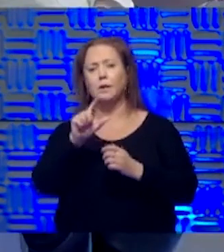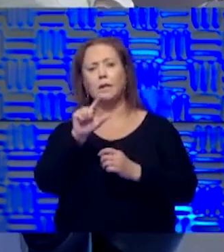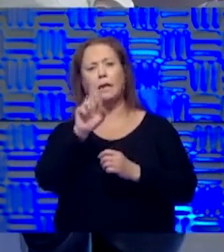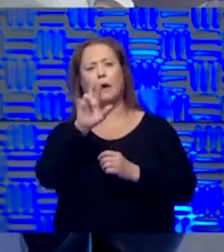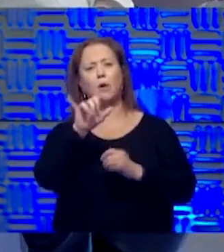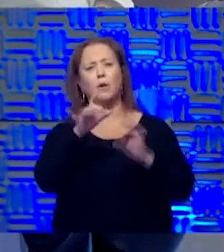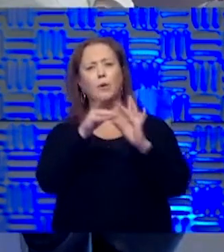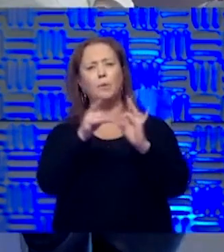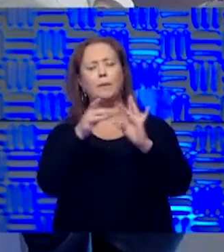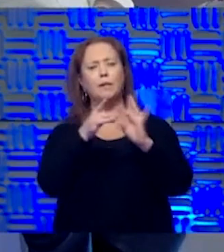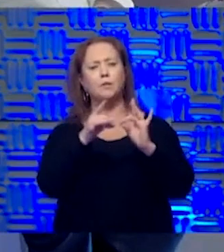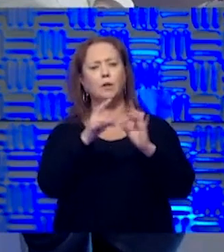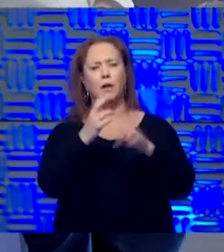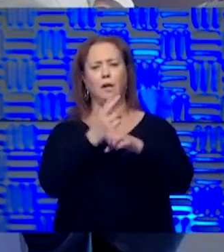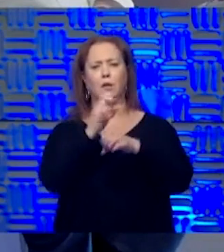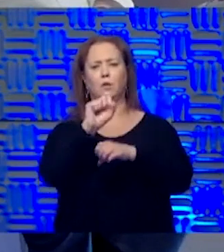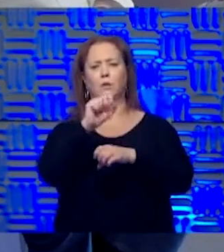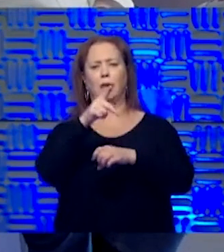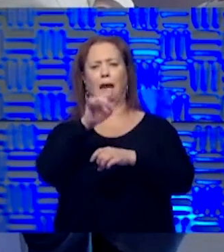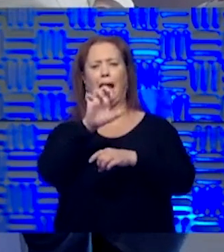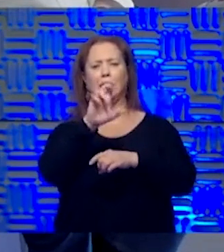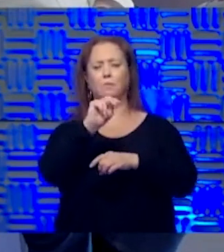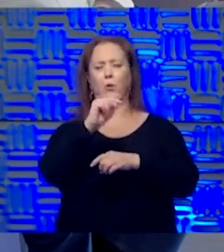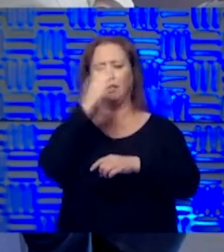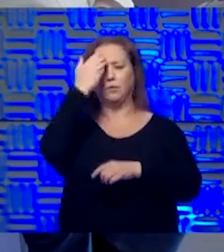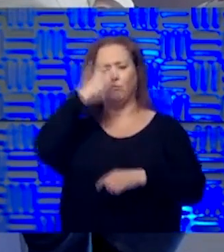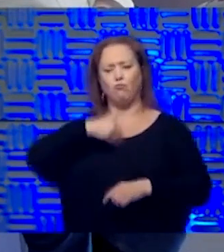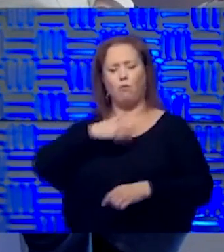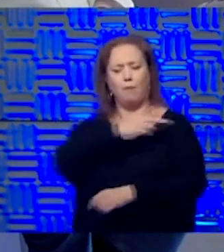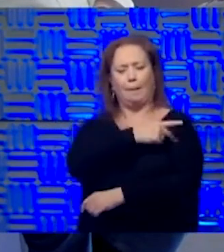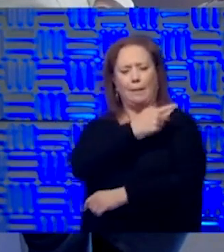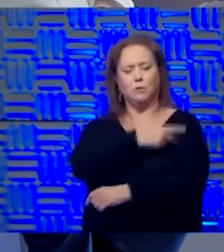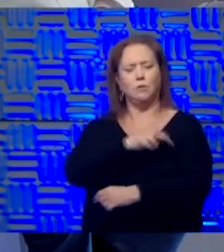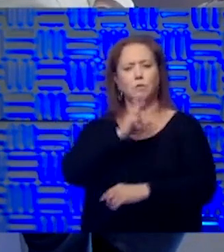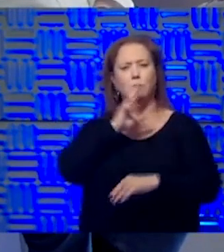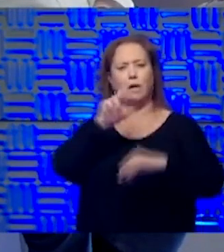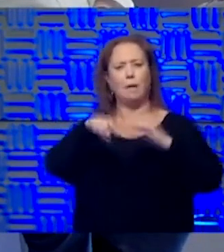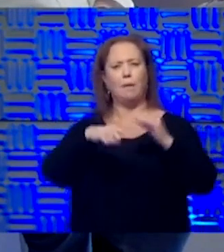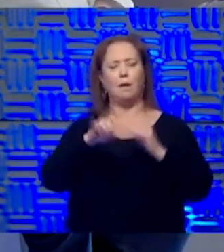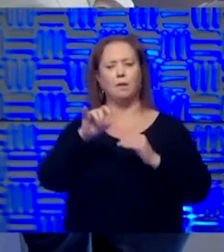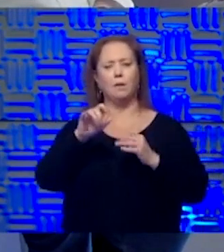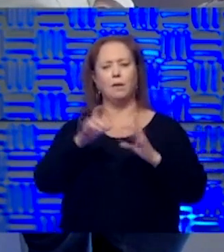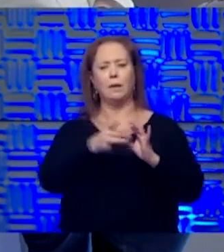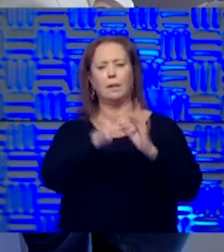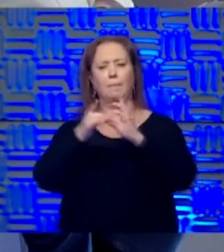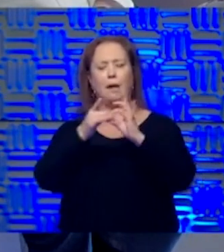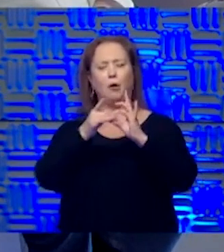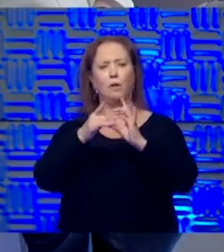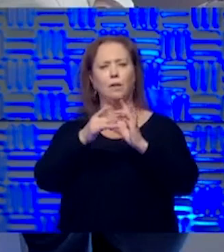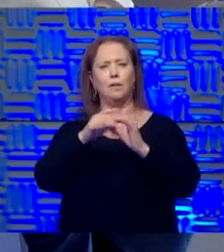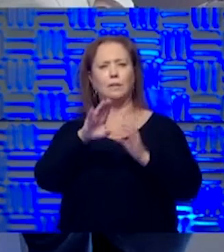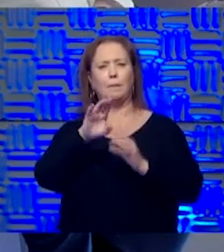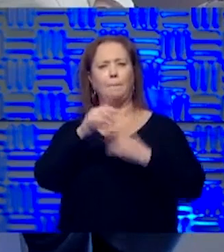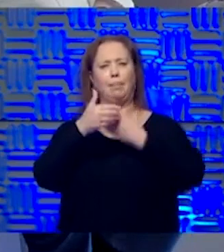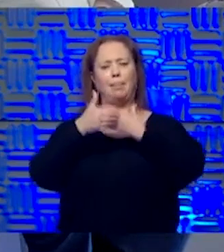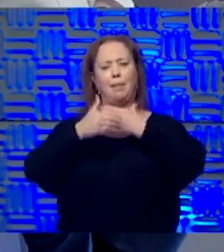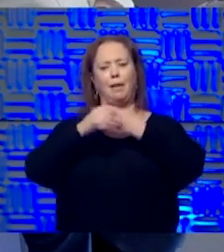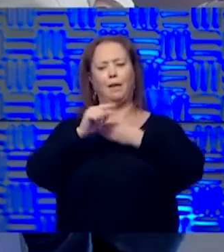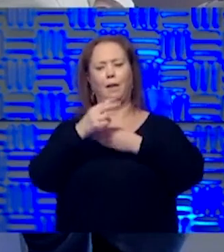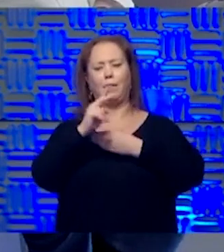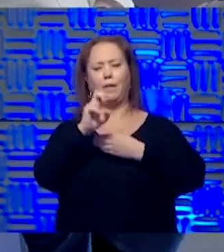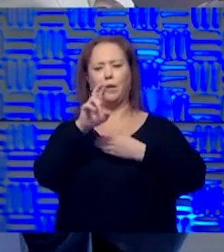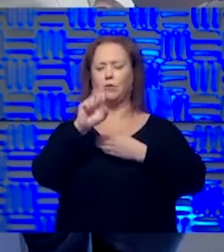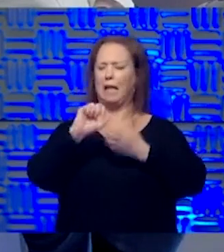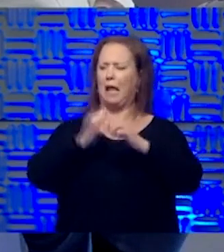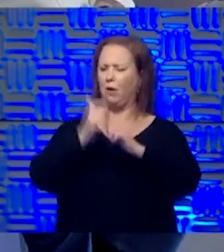little while ago, the use of aspirin in stroke. Talk to us a little bit about that versus these blood thinners. How do you know when to use one and when